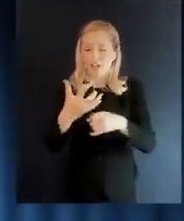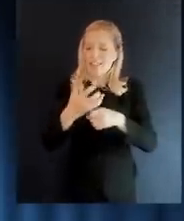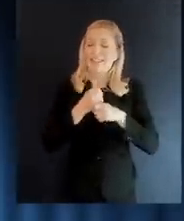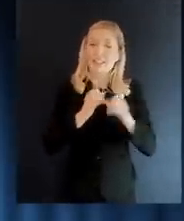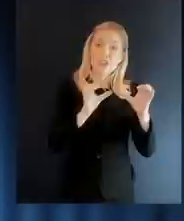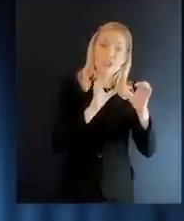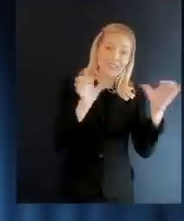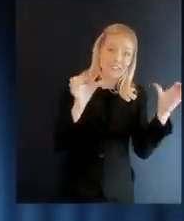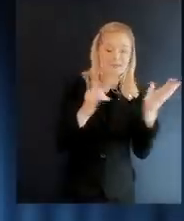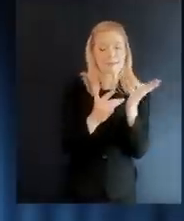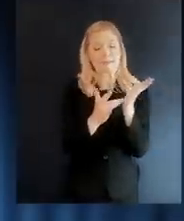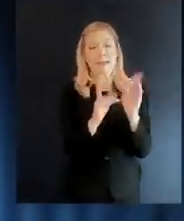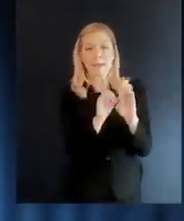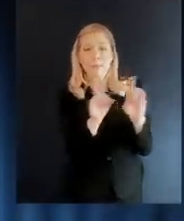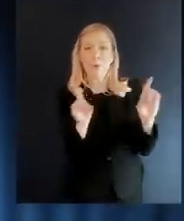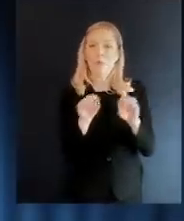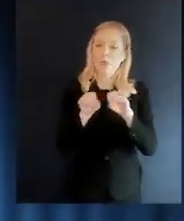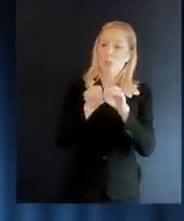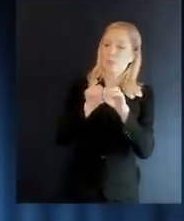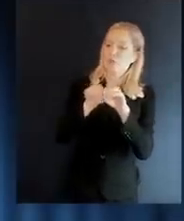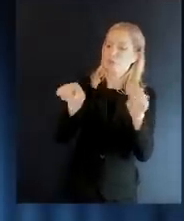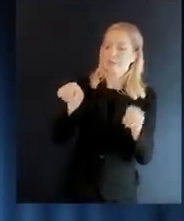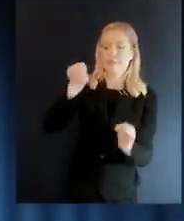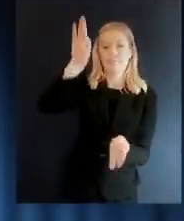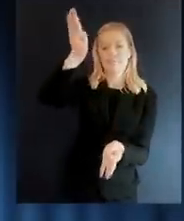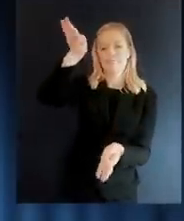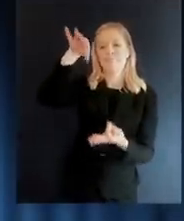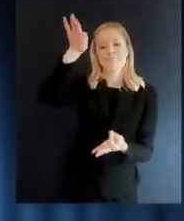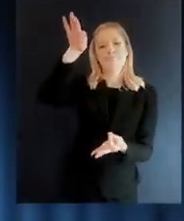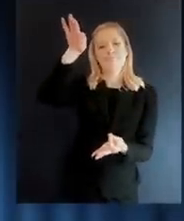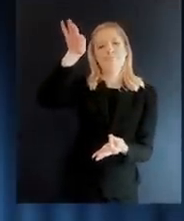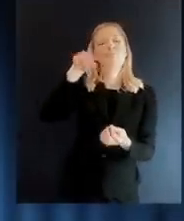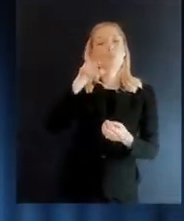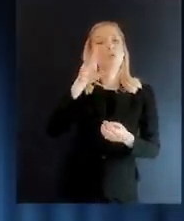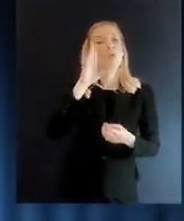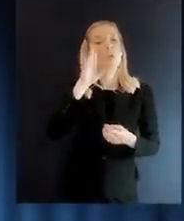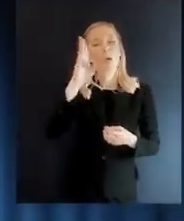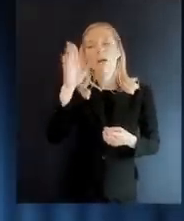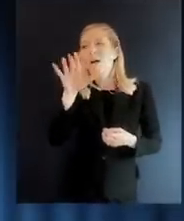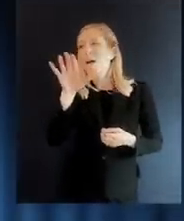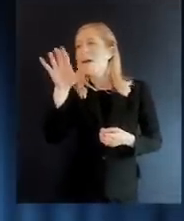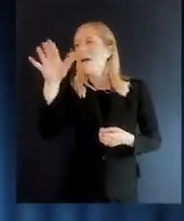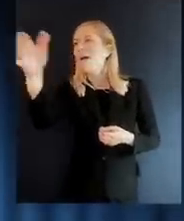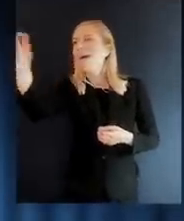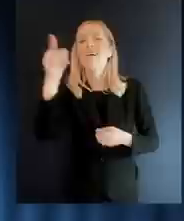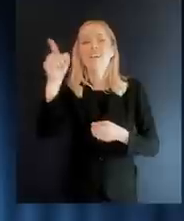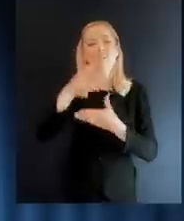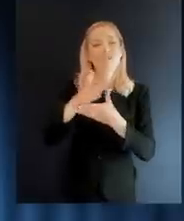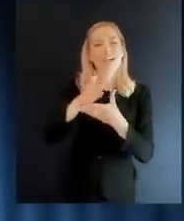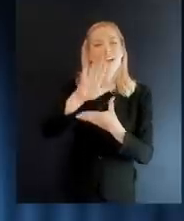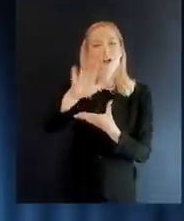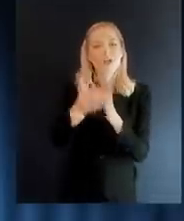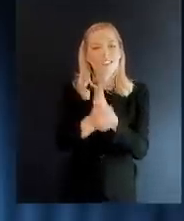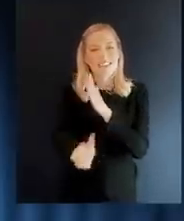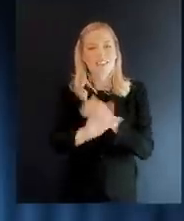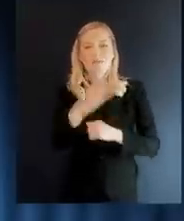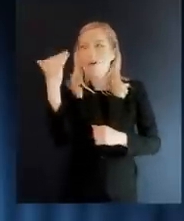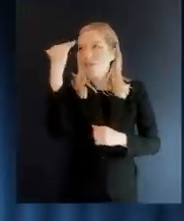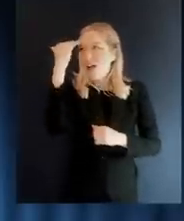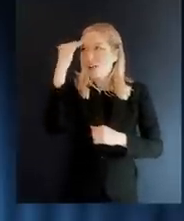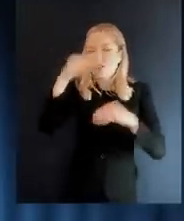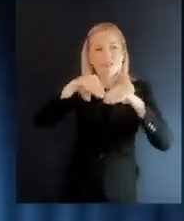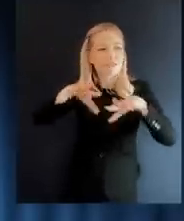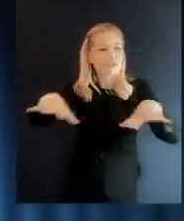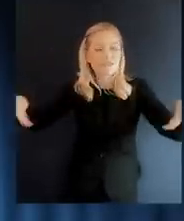associate degree, I know you will go on to share your skills and knowledge with the community and the world. After